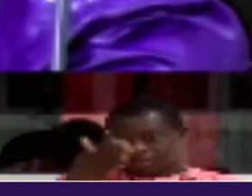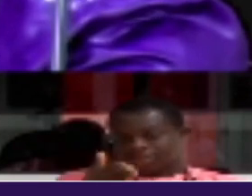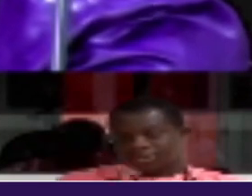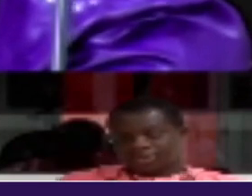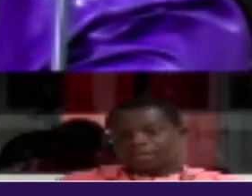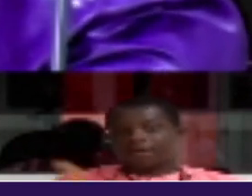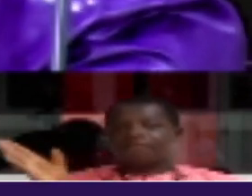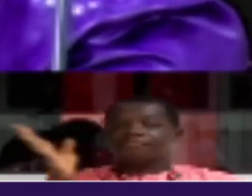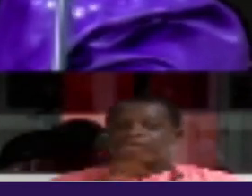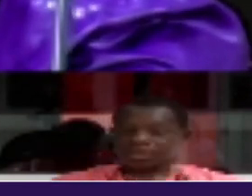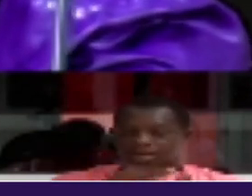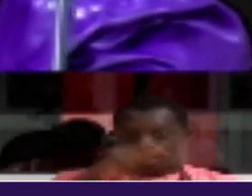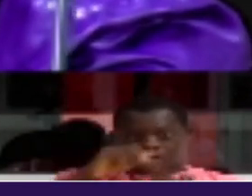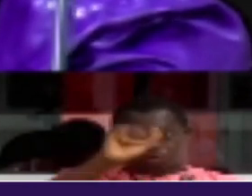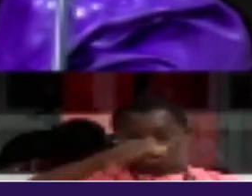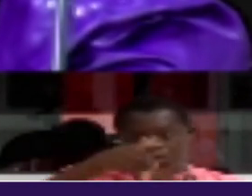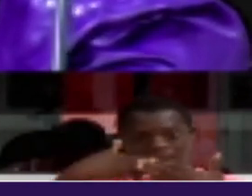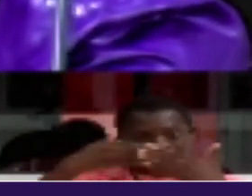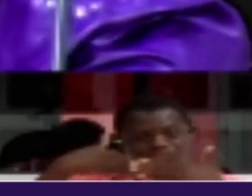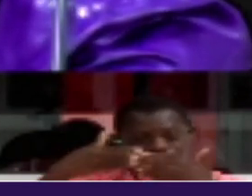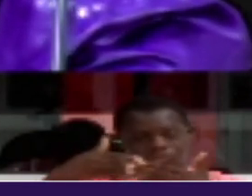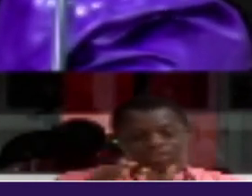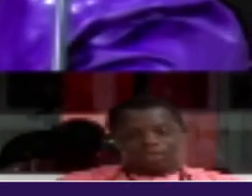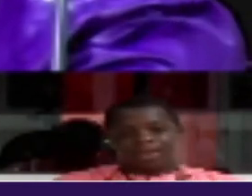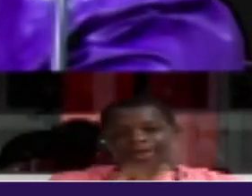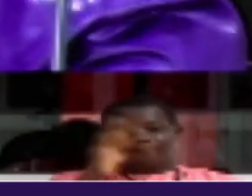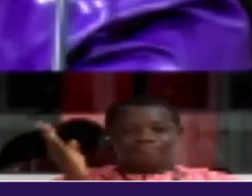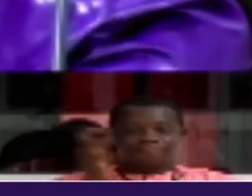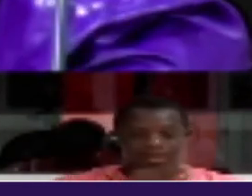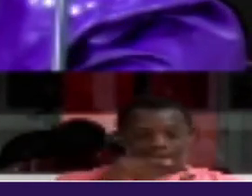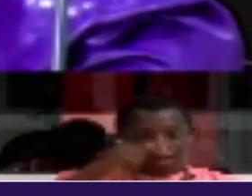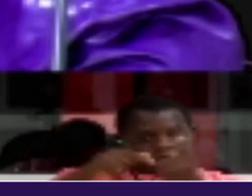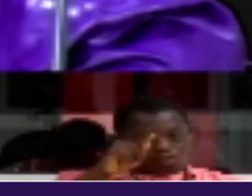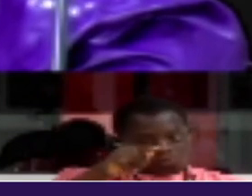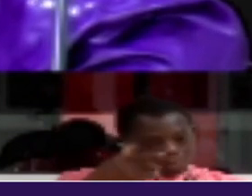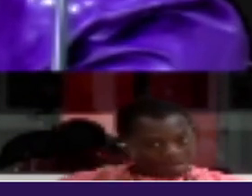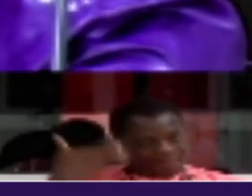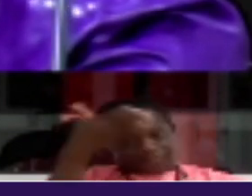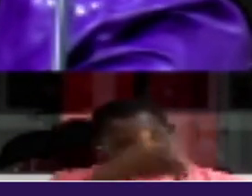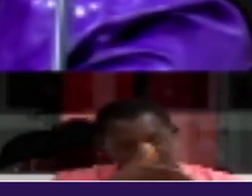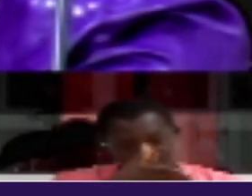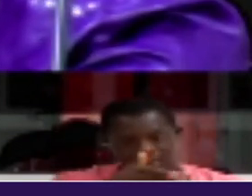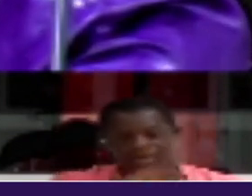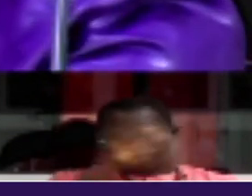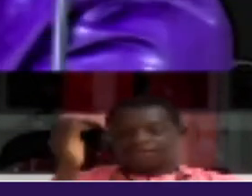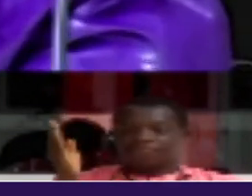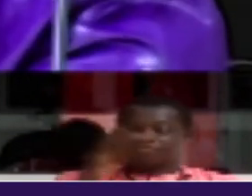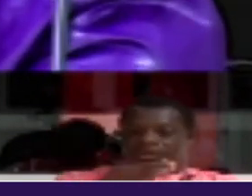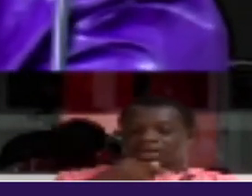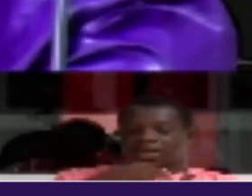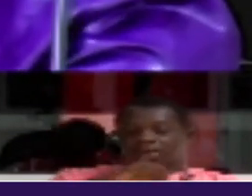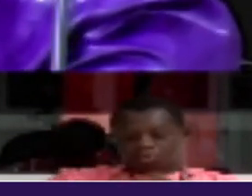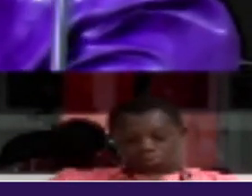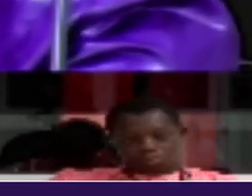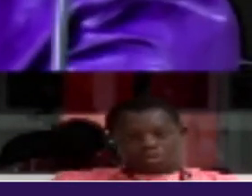lie about your act, and lie about your presence, and lie about